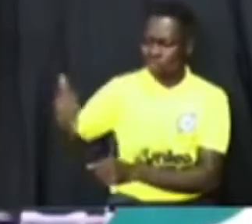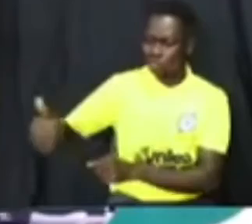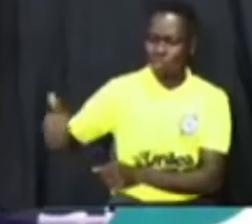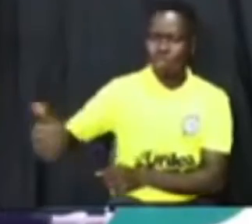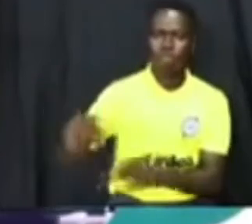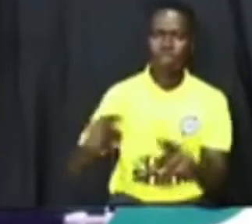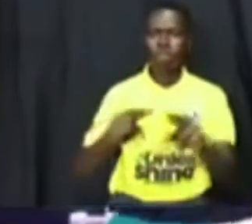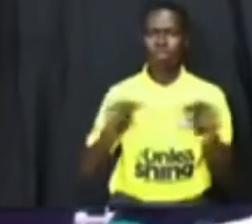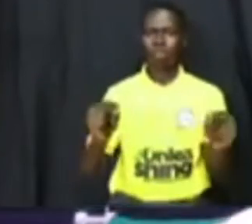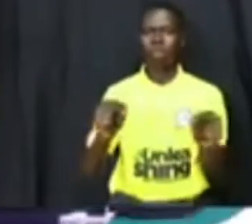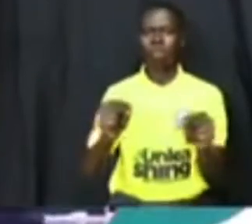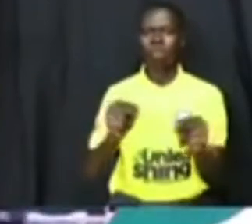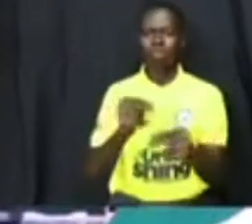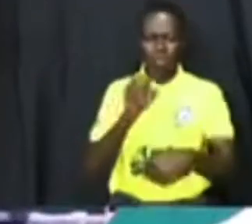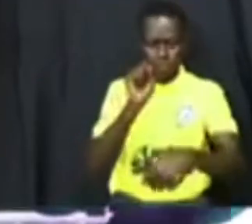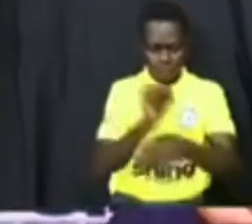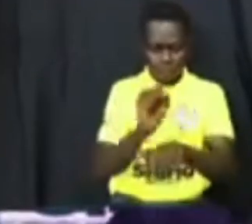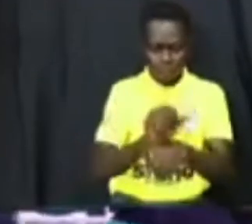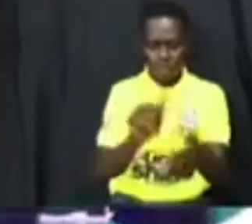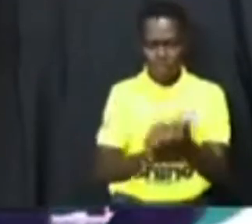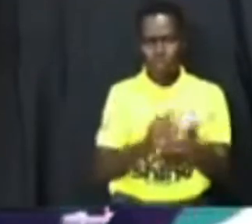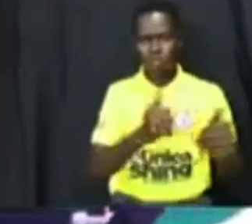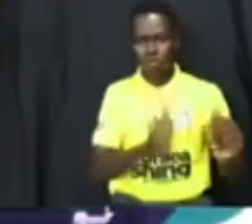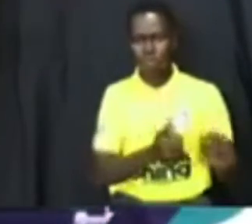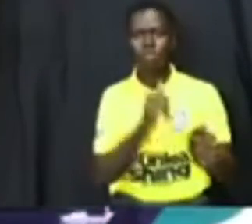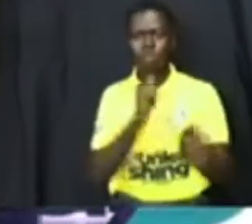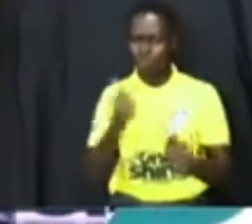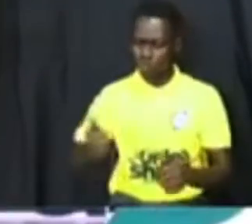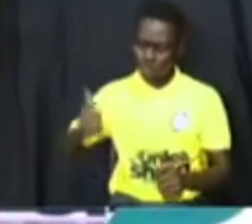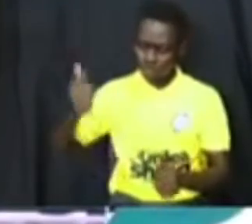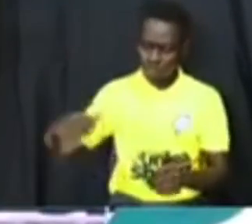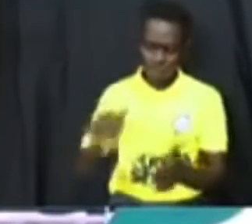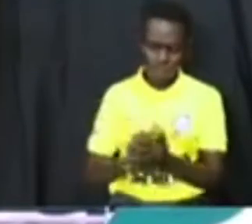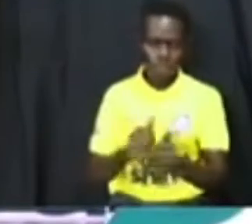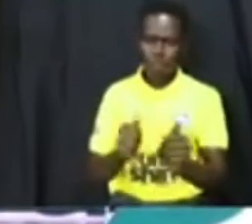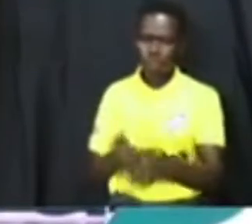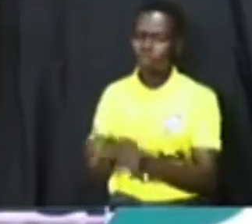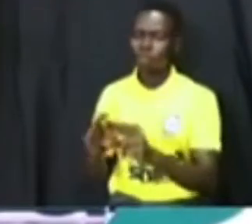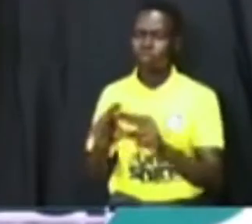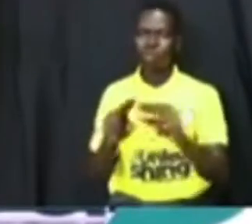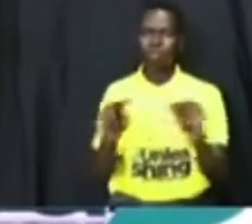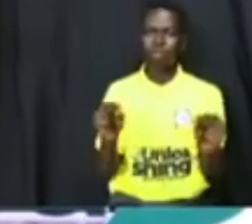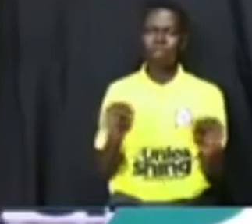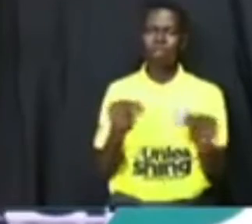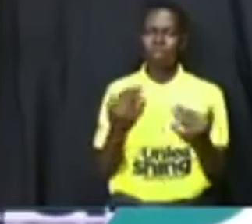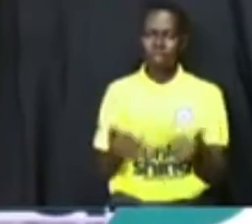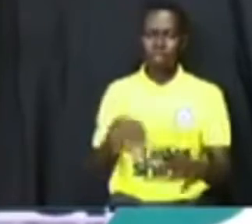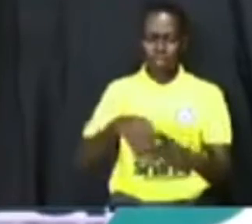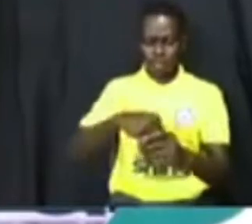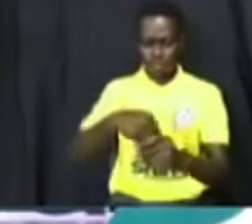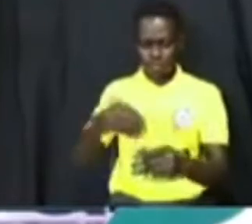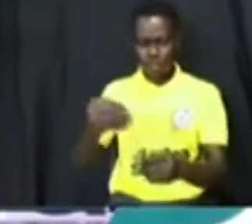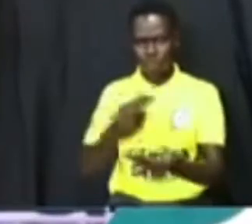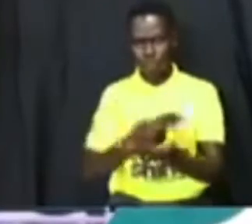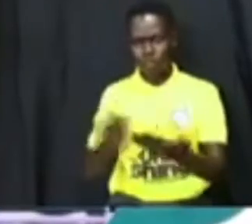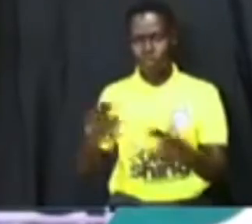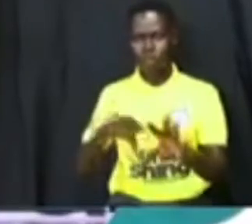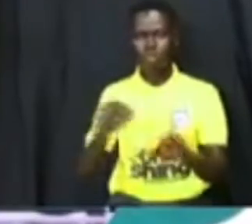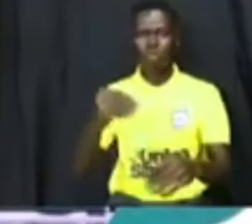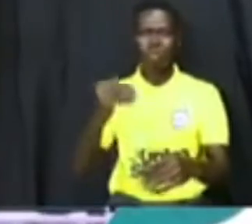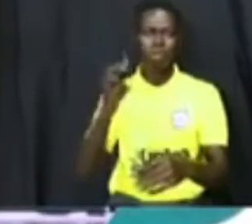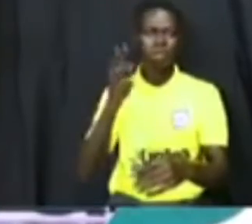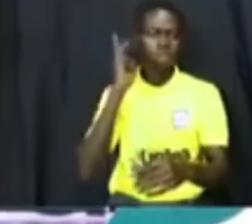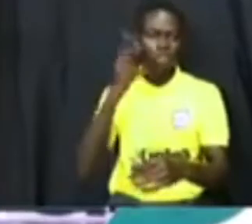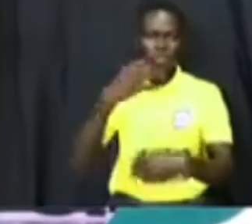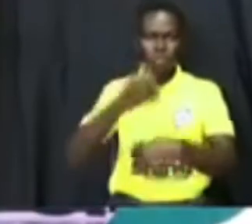Yes. Not the position. Mm. This outpouring. Yes. Will make